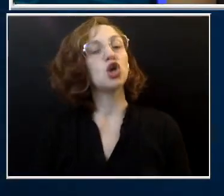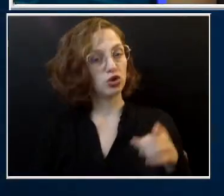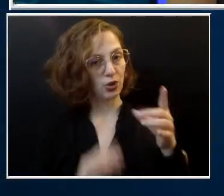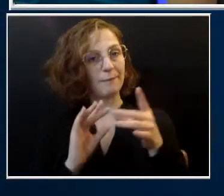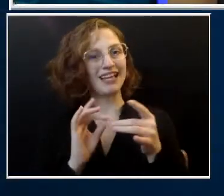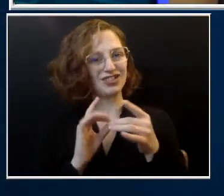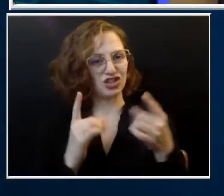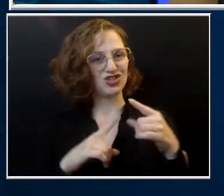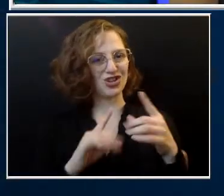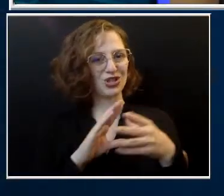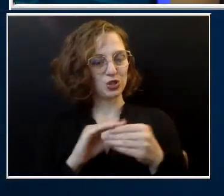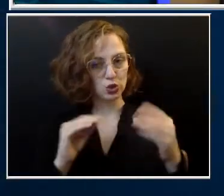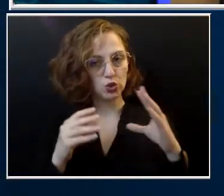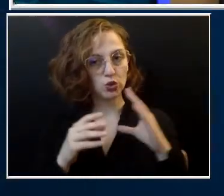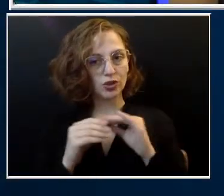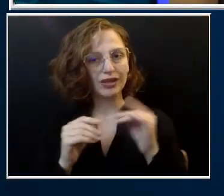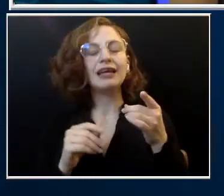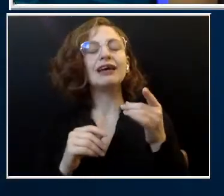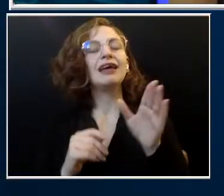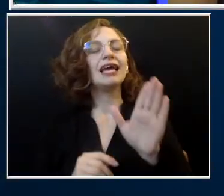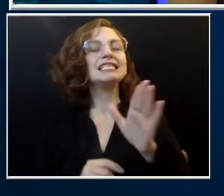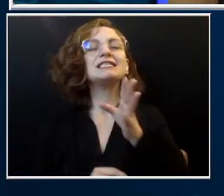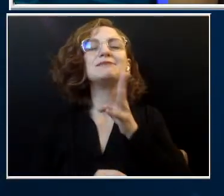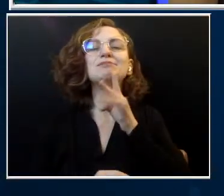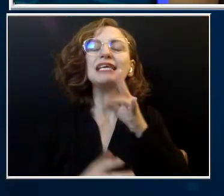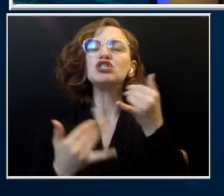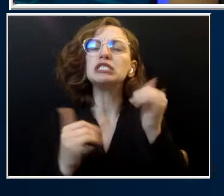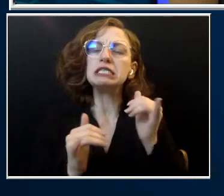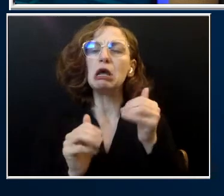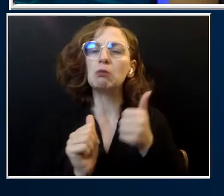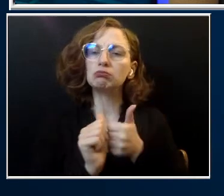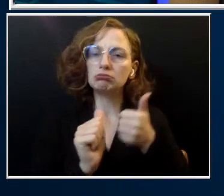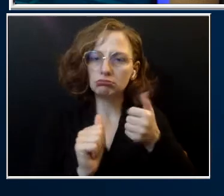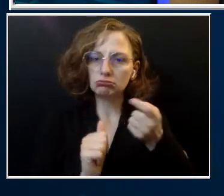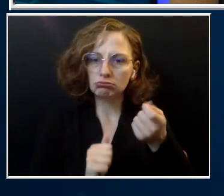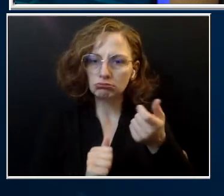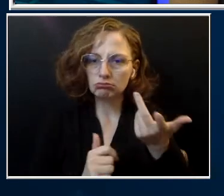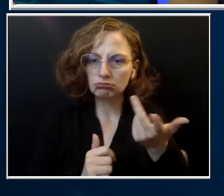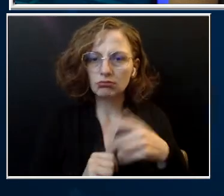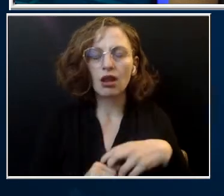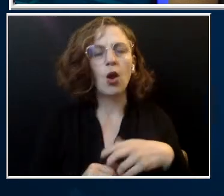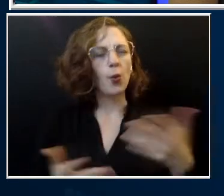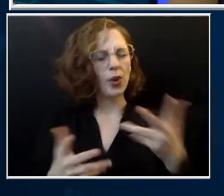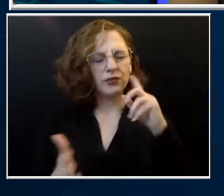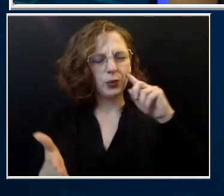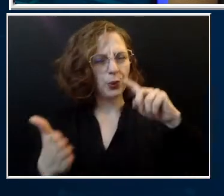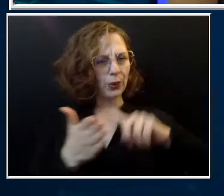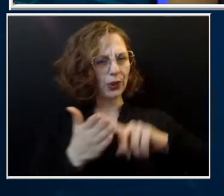work to do with his speech. What have you noticed significantly when it comes to that?